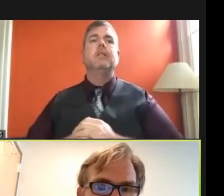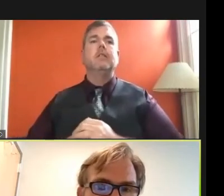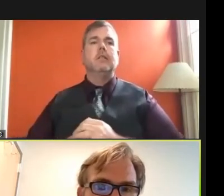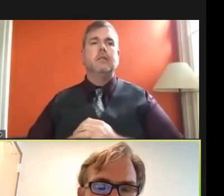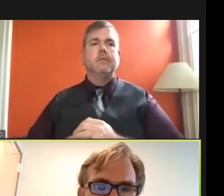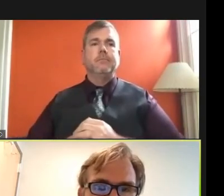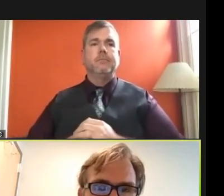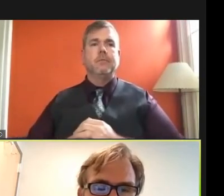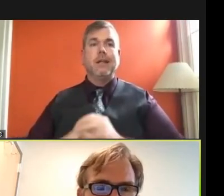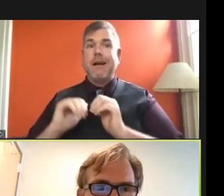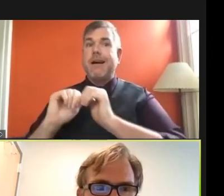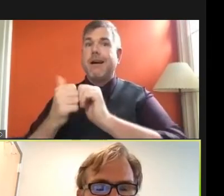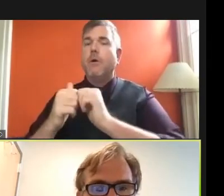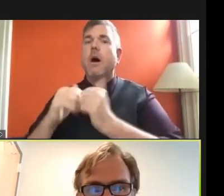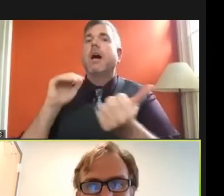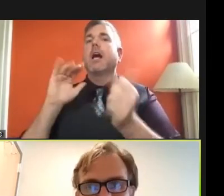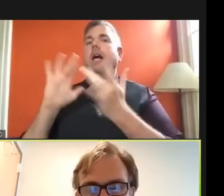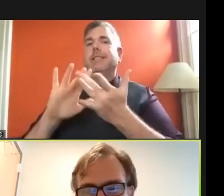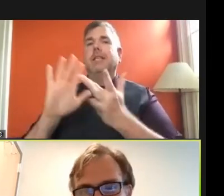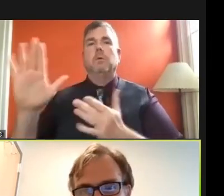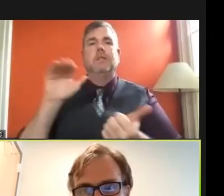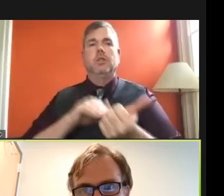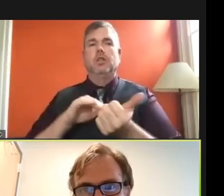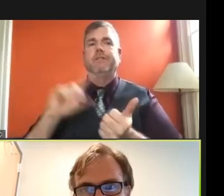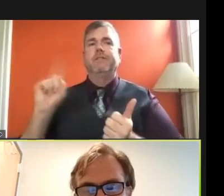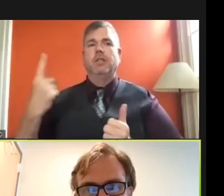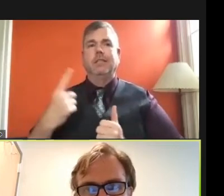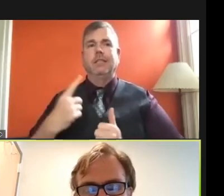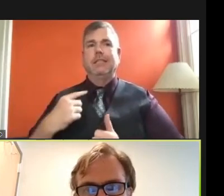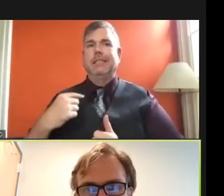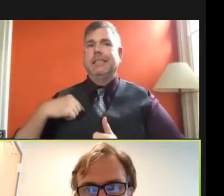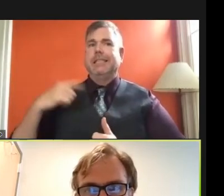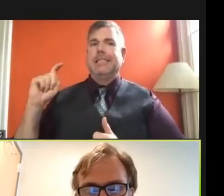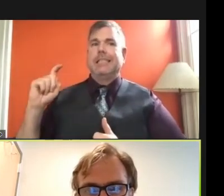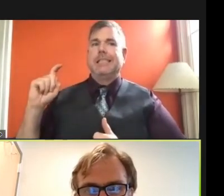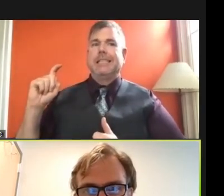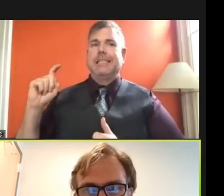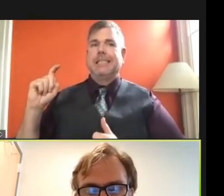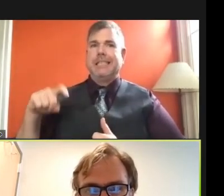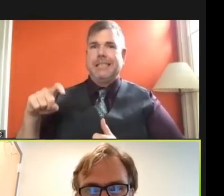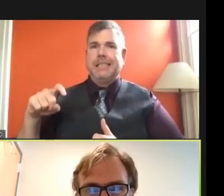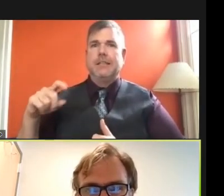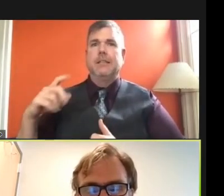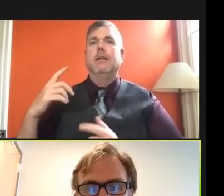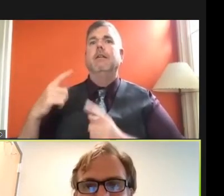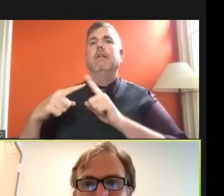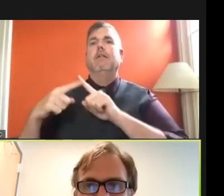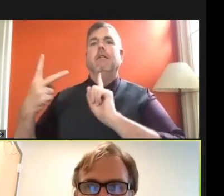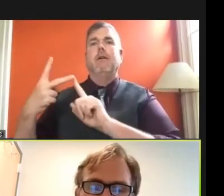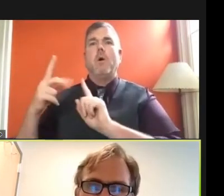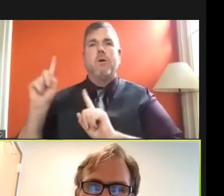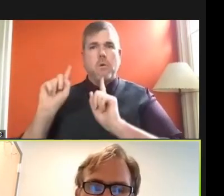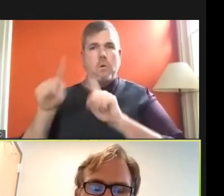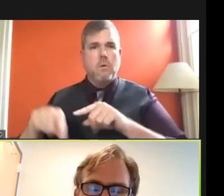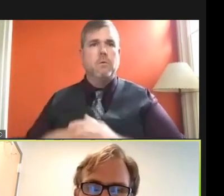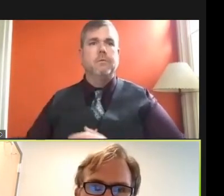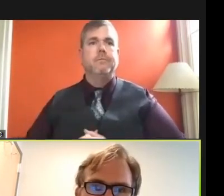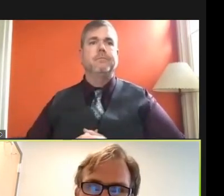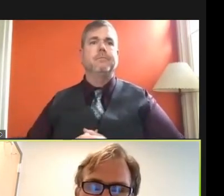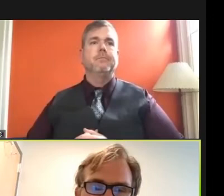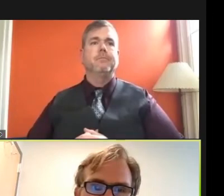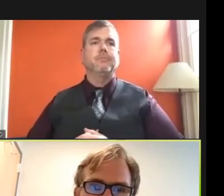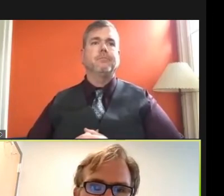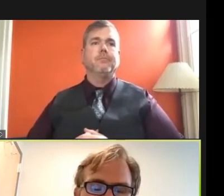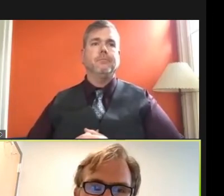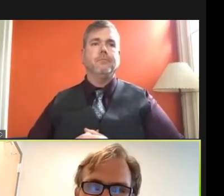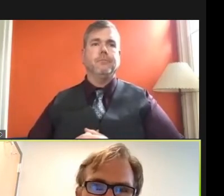they might need treatment. It is a matter of healthcare responsibility, and so that's a shift that's happening in more and more of